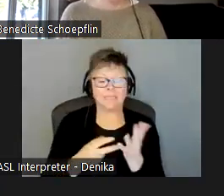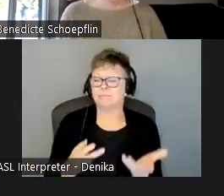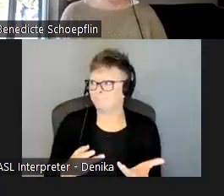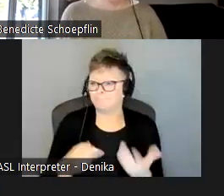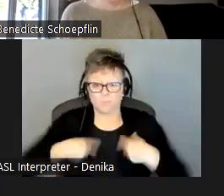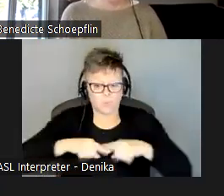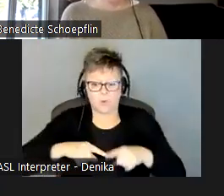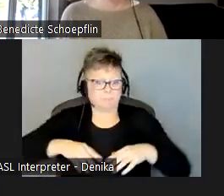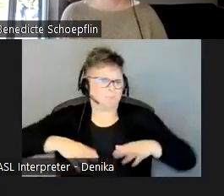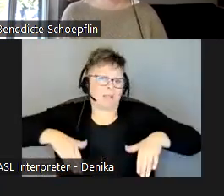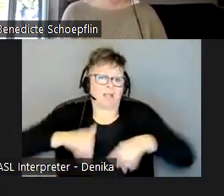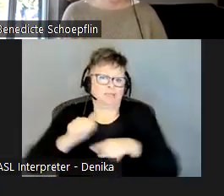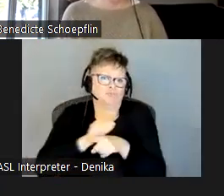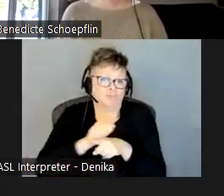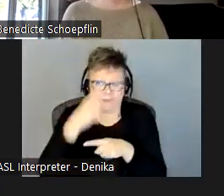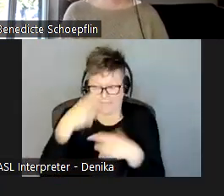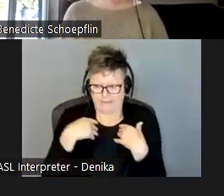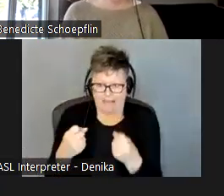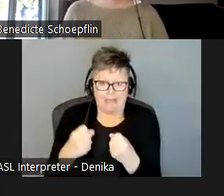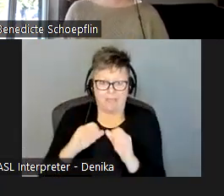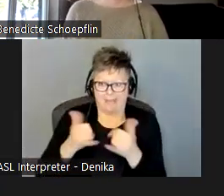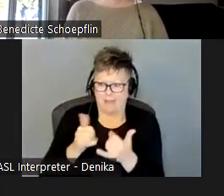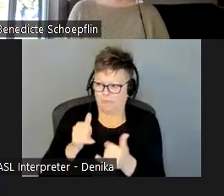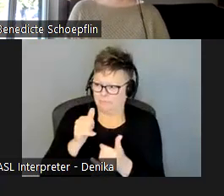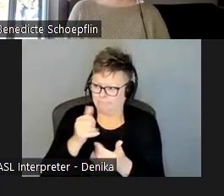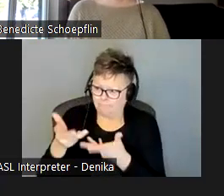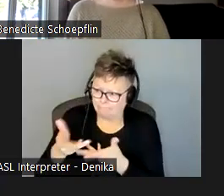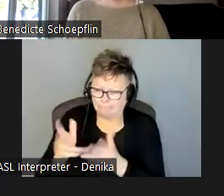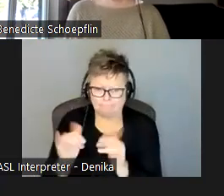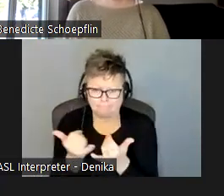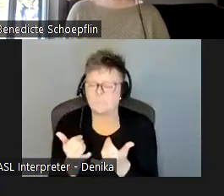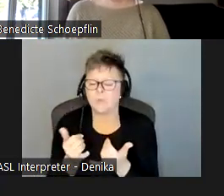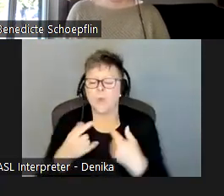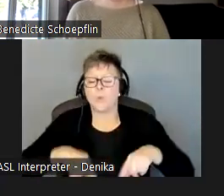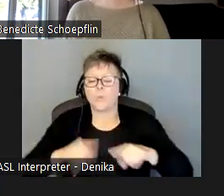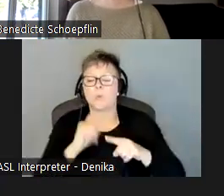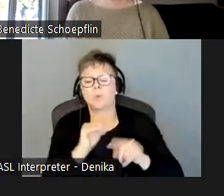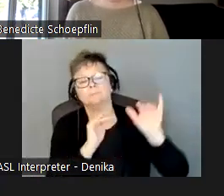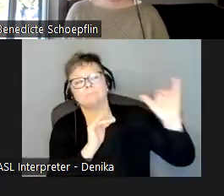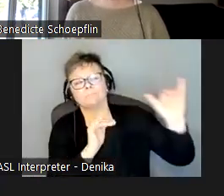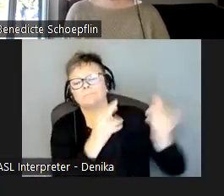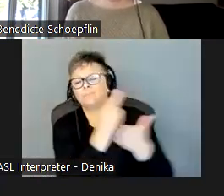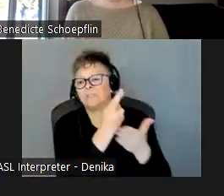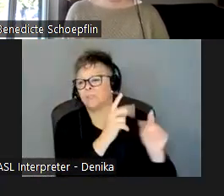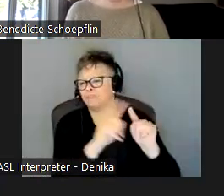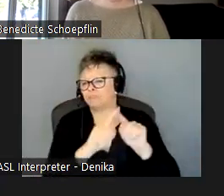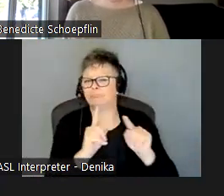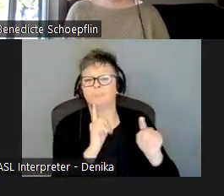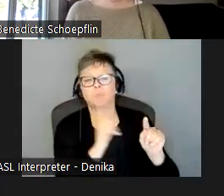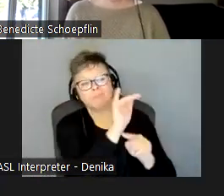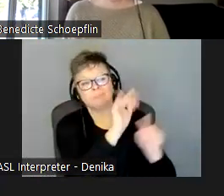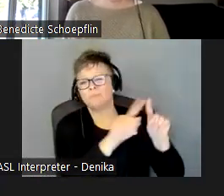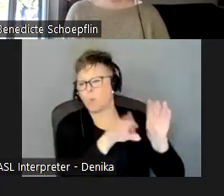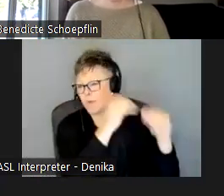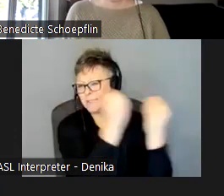health, unfortunately. If it would come to that, we would look for resources that can. First thing I always say